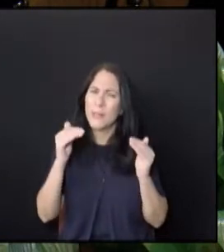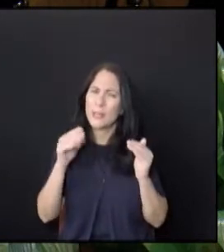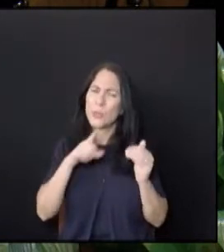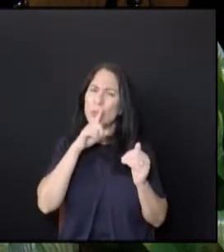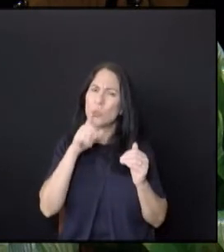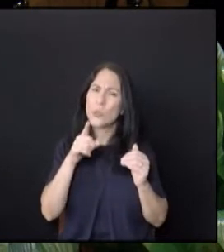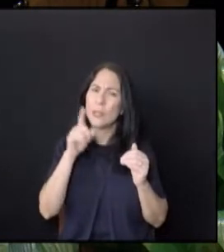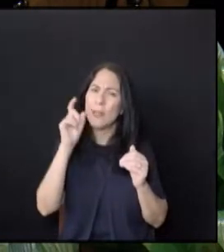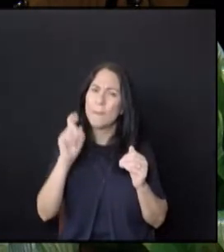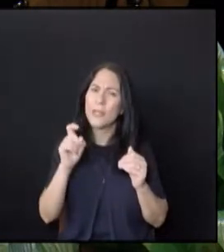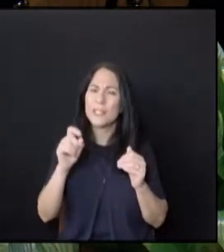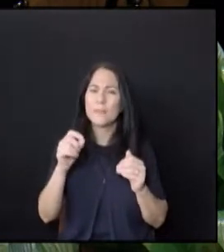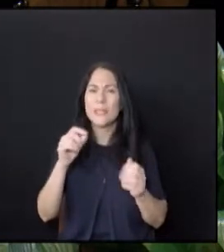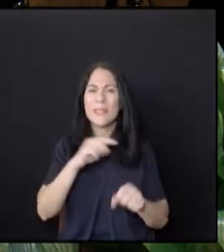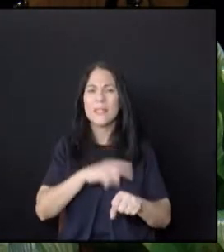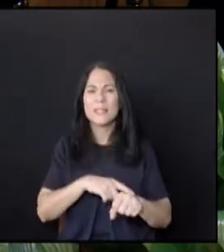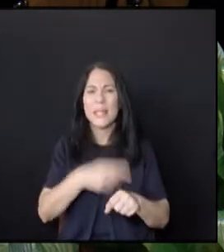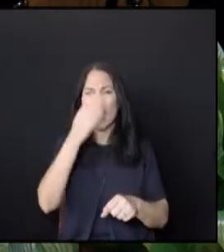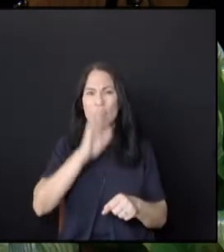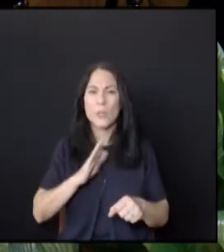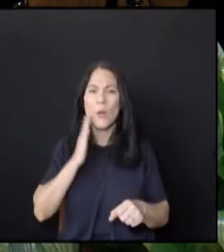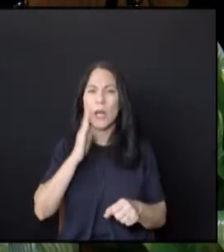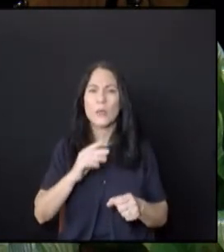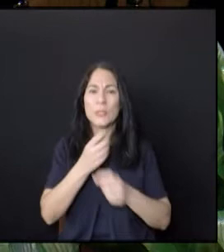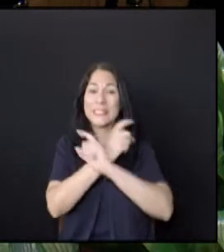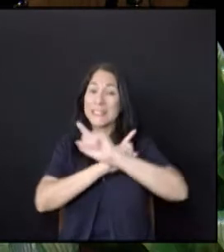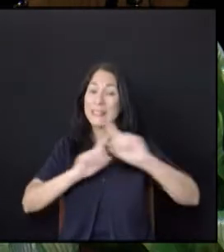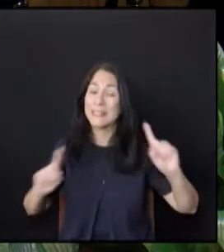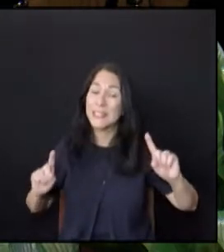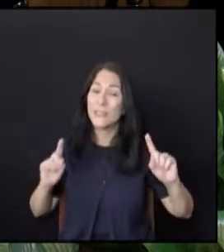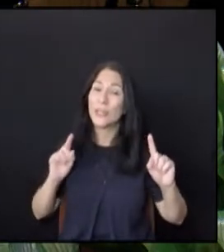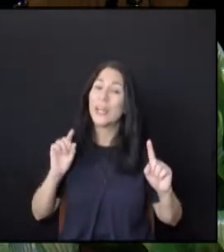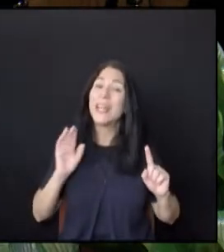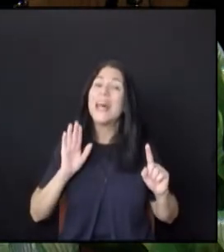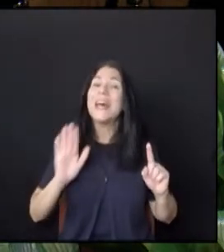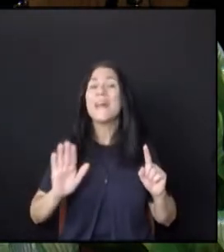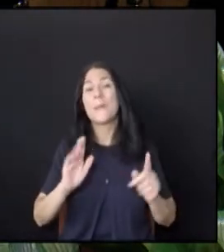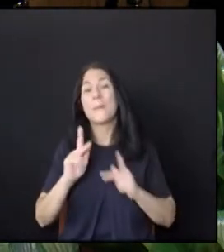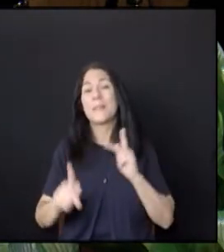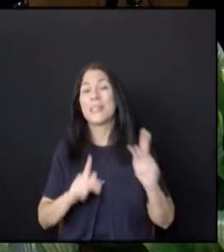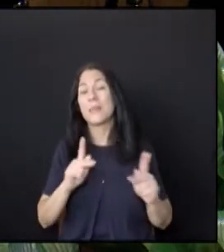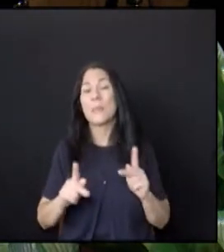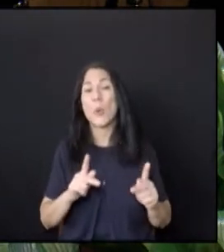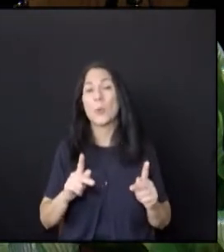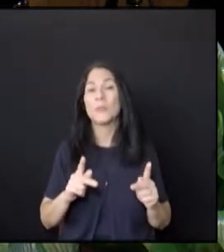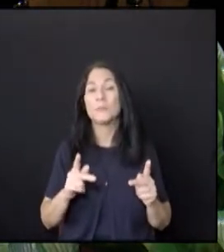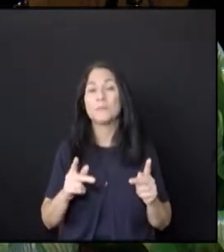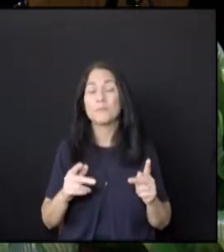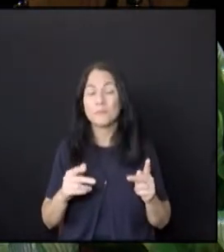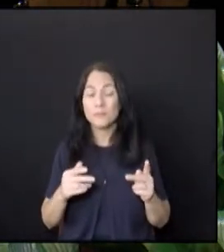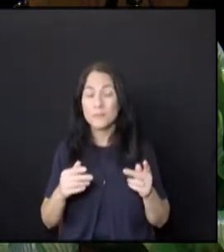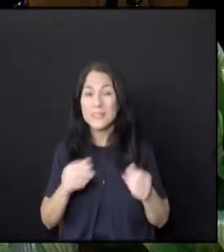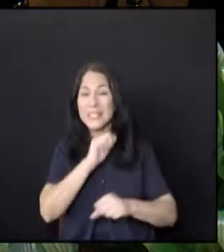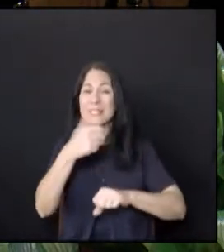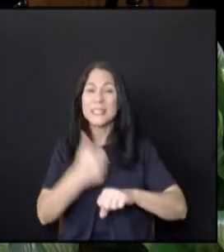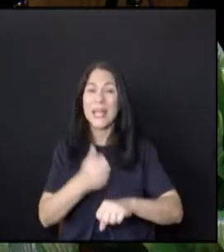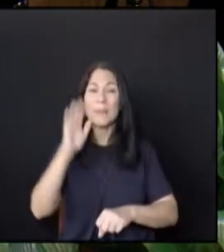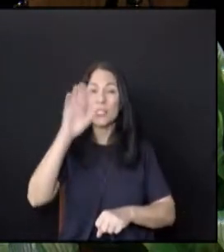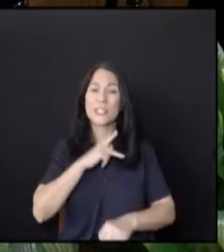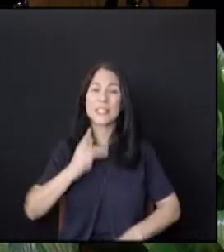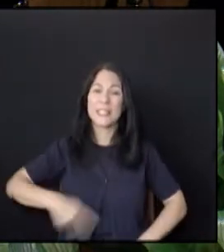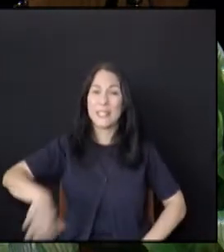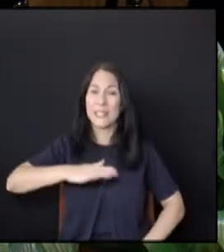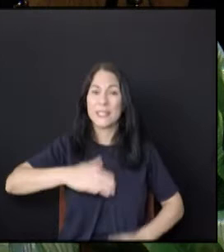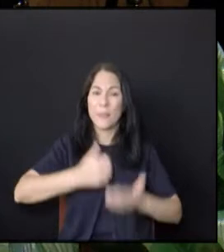when God will bring deliverance to his people once and for all. Surely this is the way in which God will establish his kingdom above